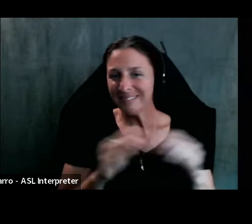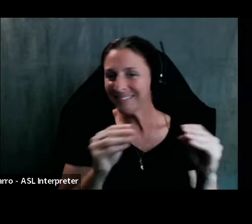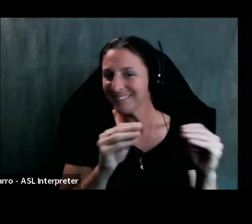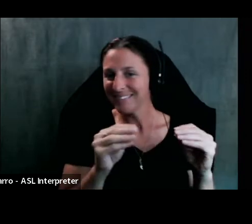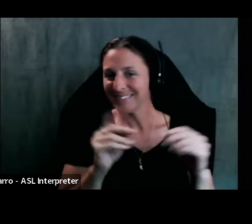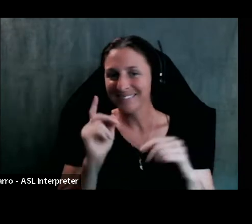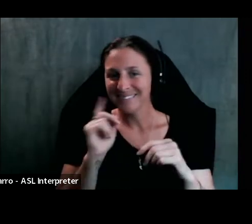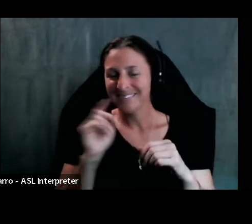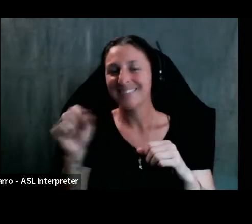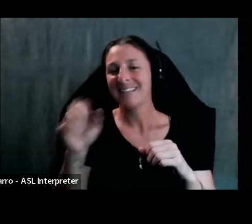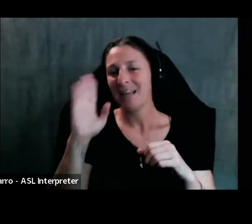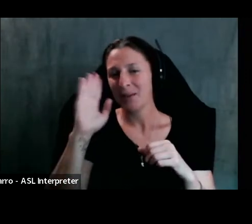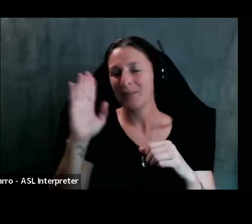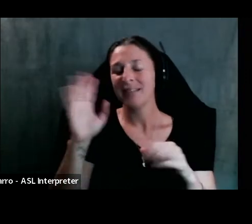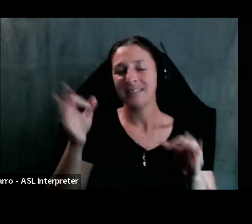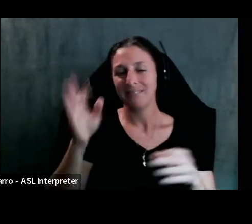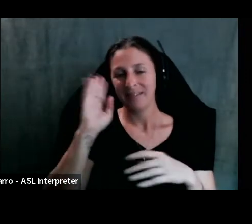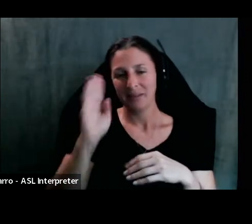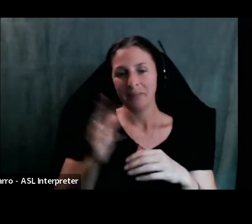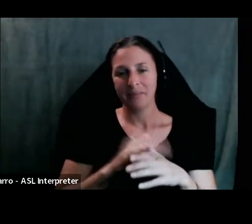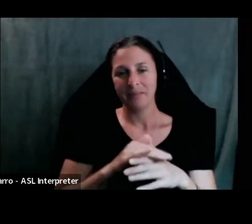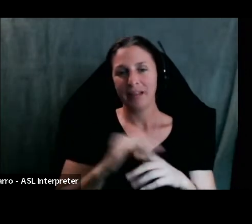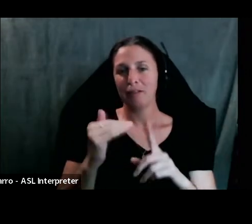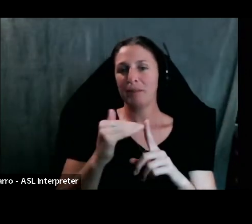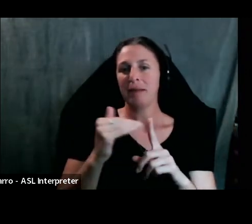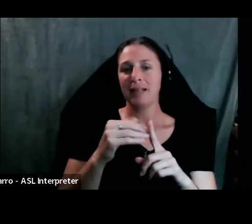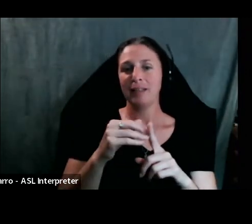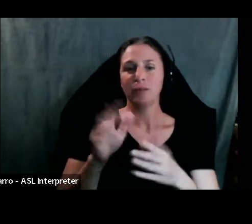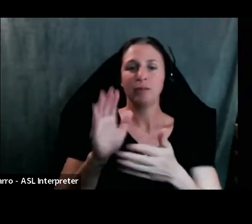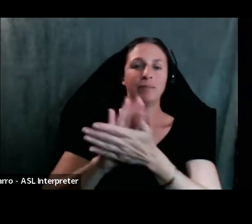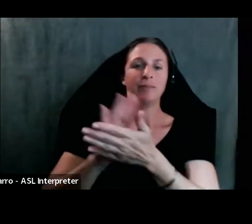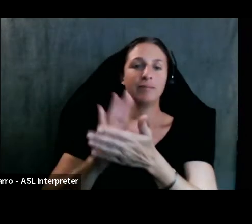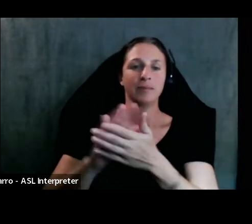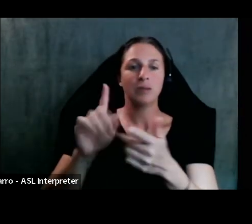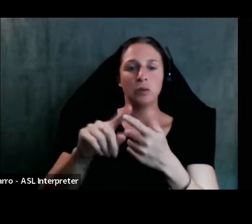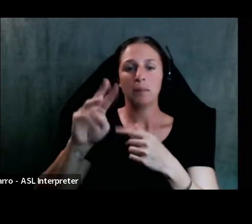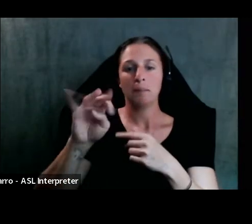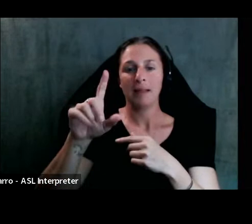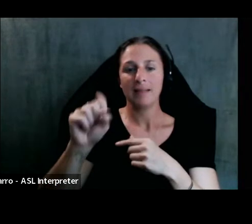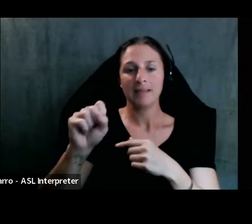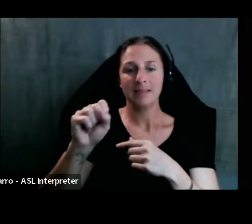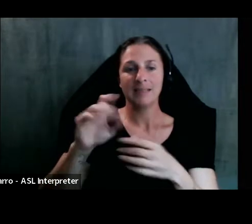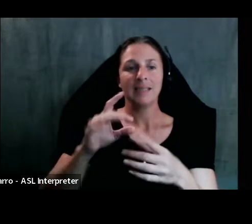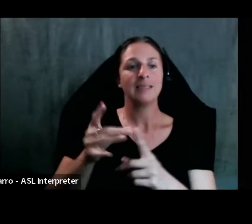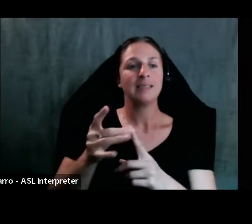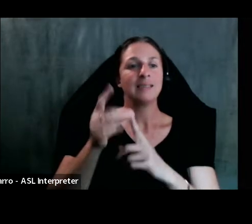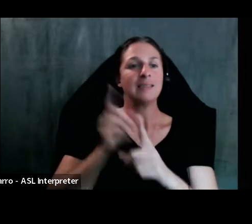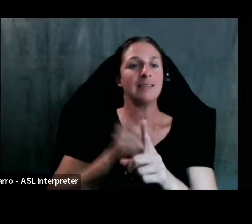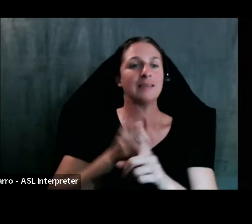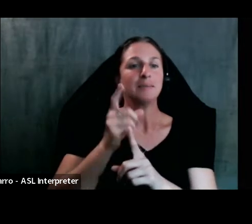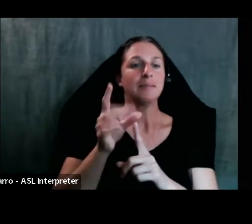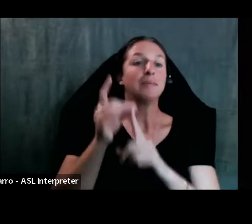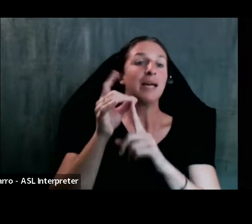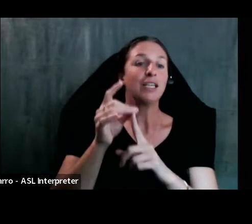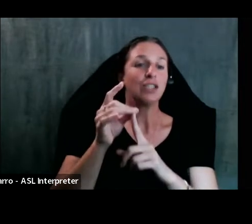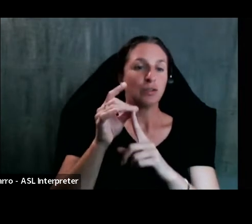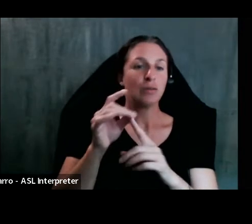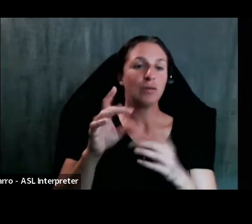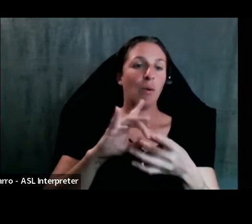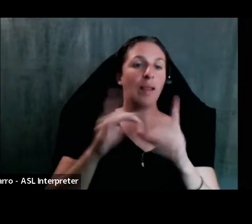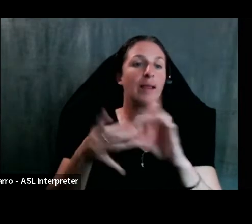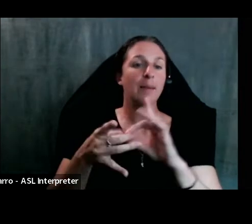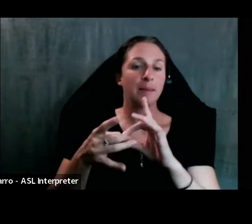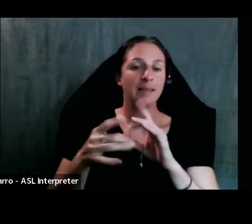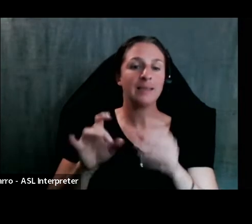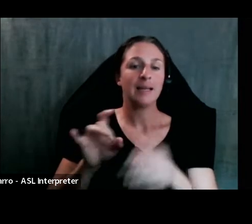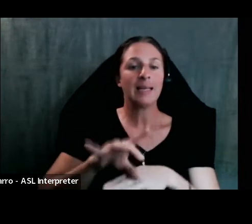I will. Yes, I definitely will. I was reminded to give a shout out for our Mills Special Olympics kickball tournament tomorrow. I'll be